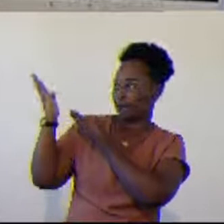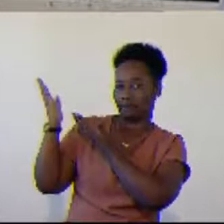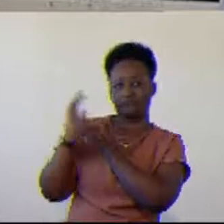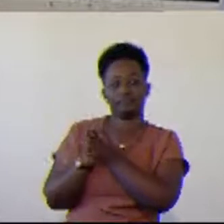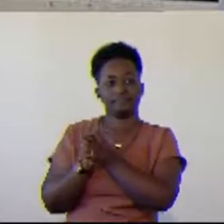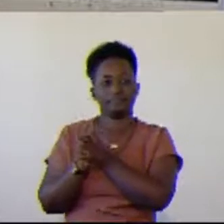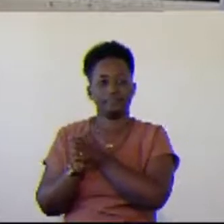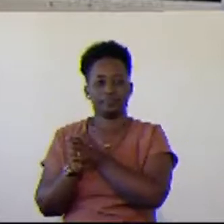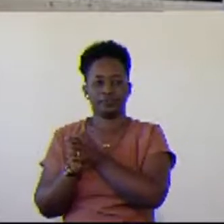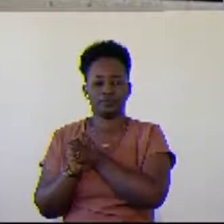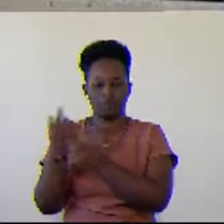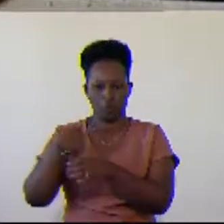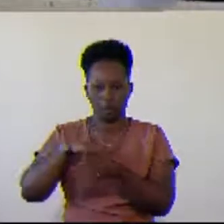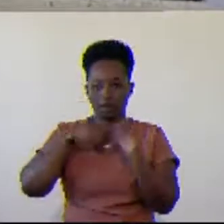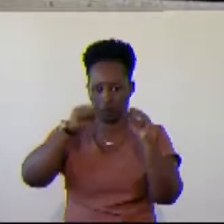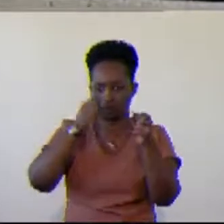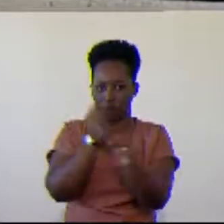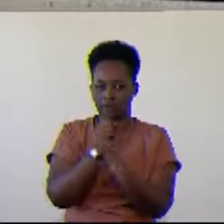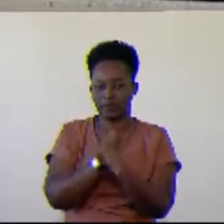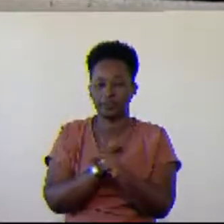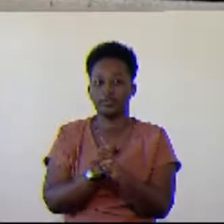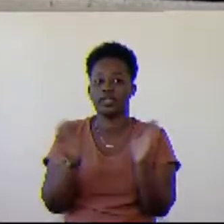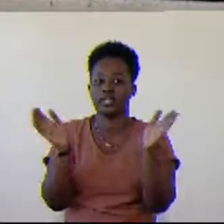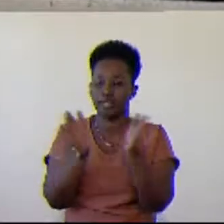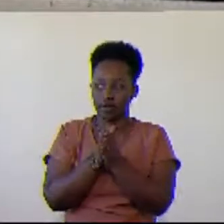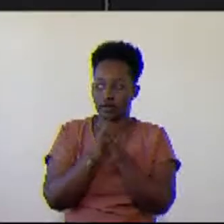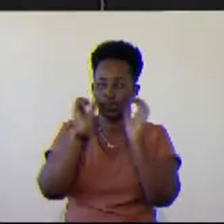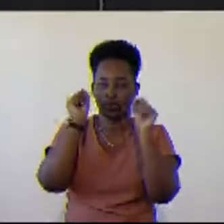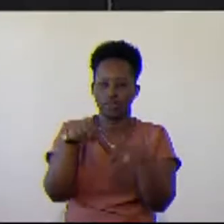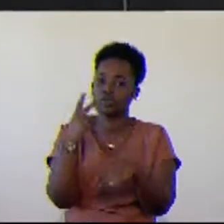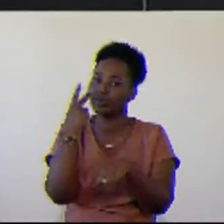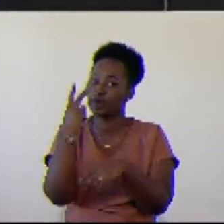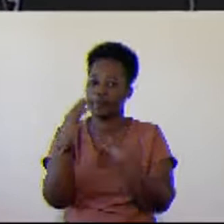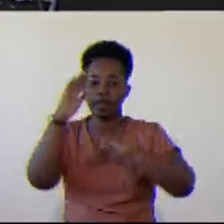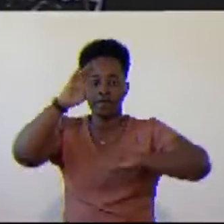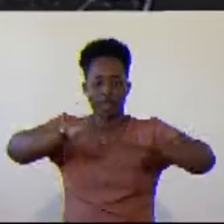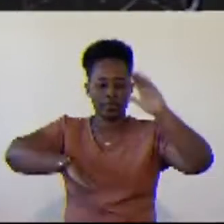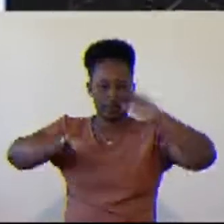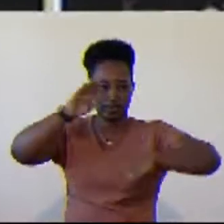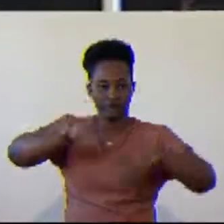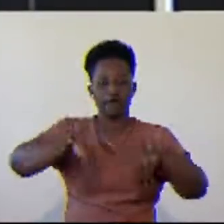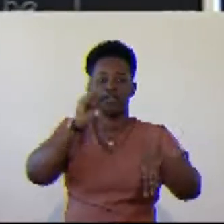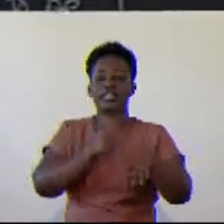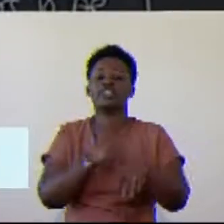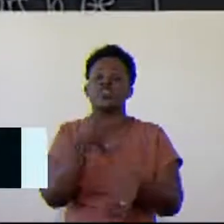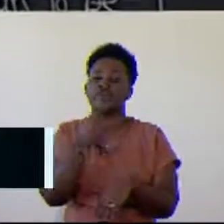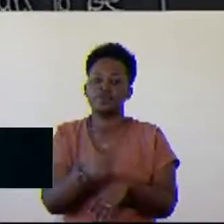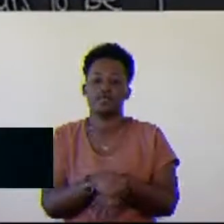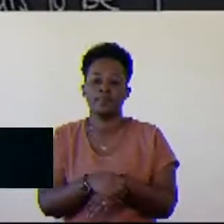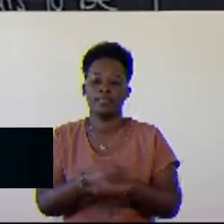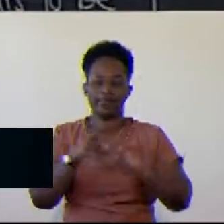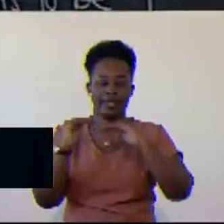gravity, okay? We have been able to do that. We have also been able to look at equilibrium. When we say